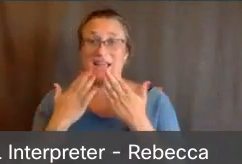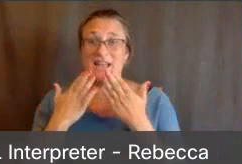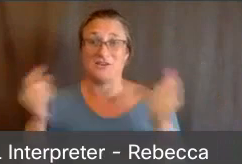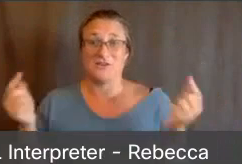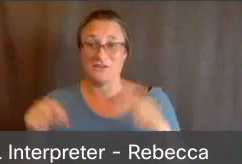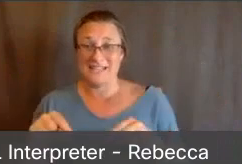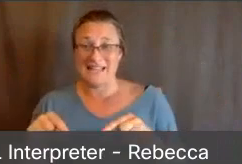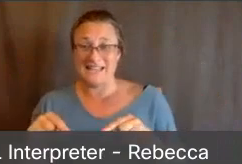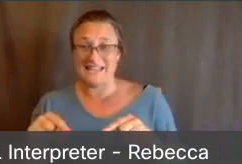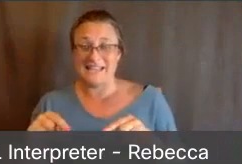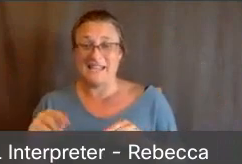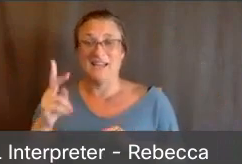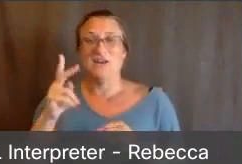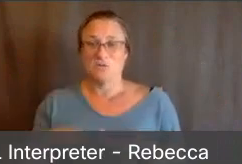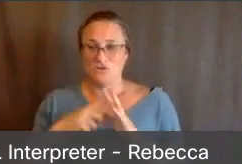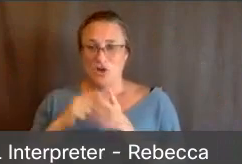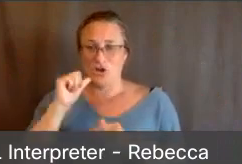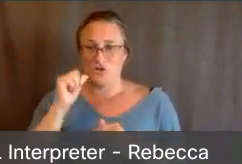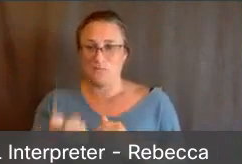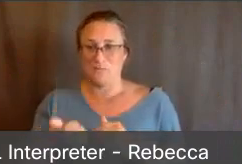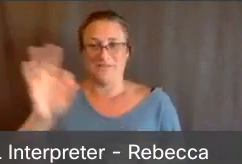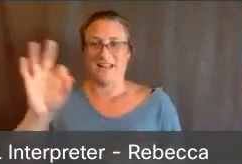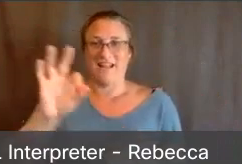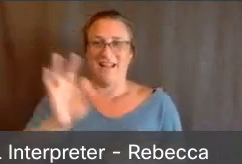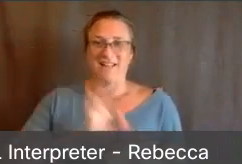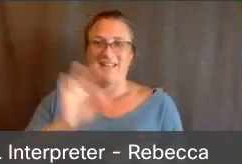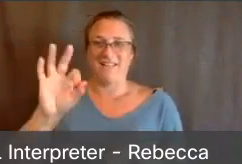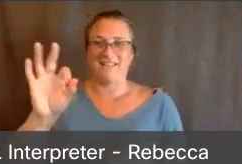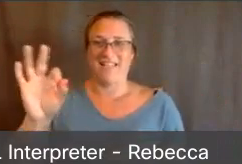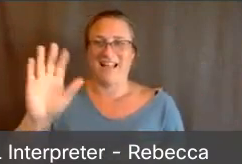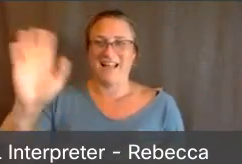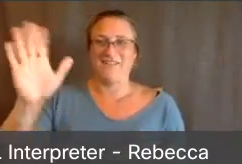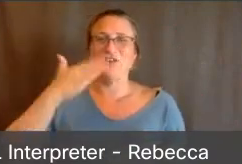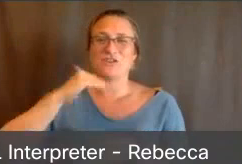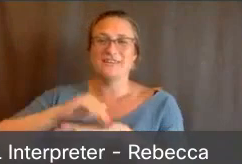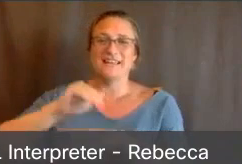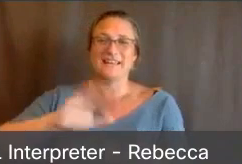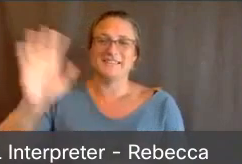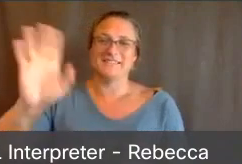attending, and we will start tomorrow at 9 o'clock. Have a good night.